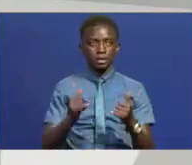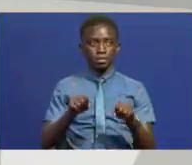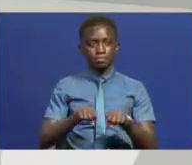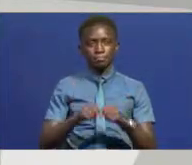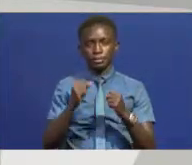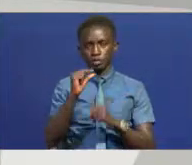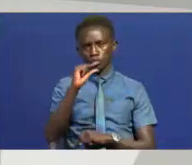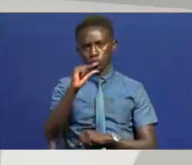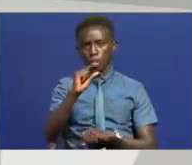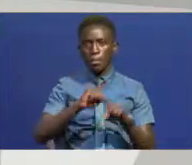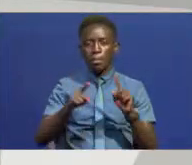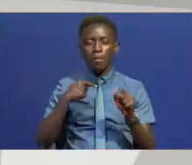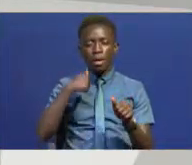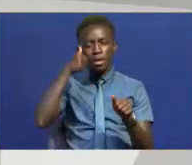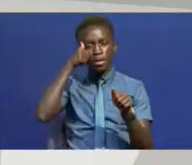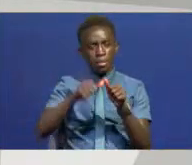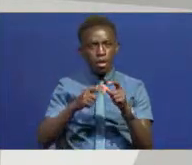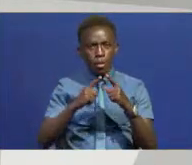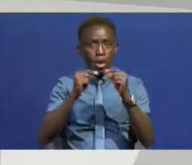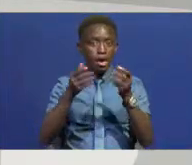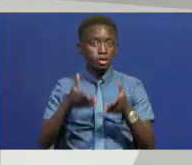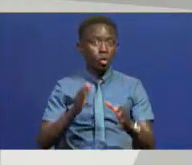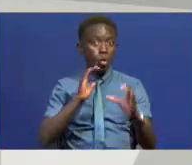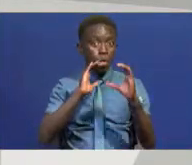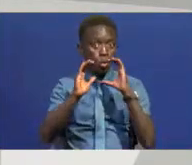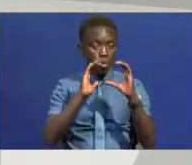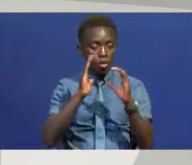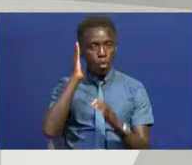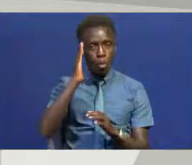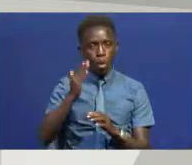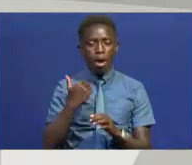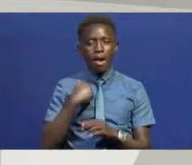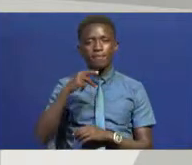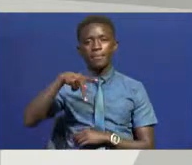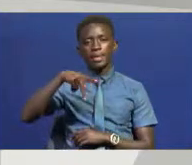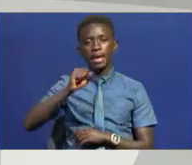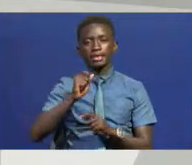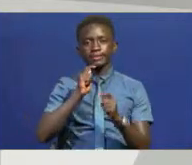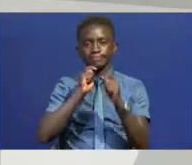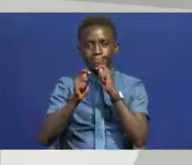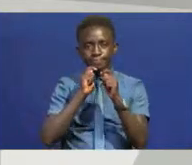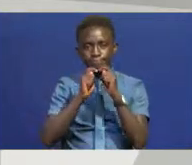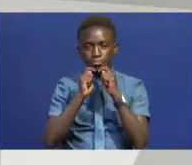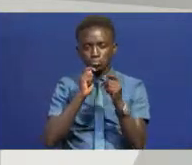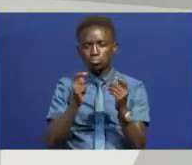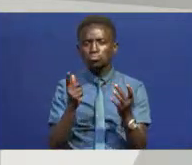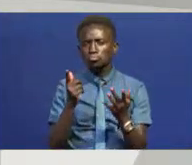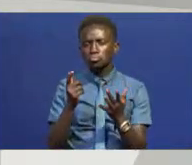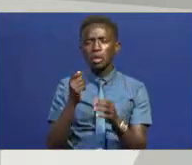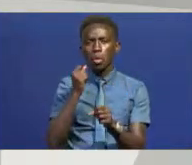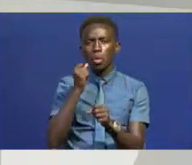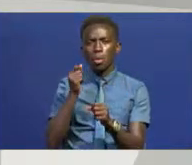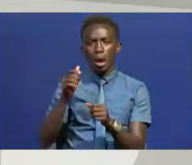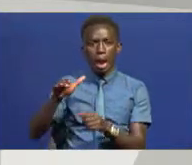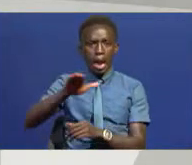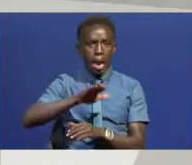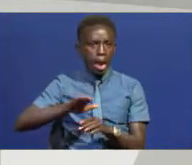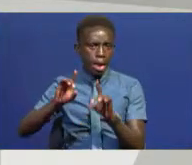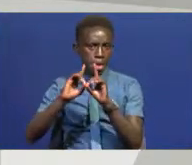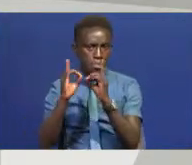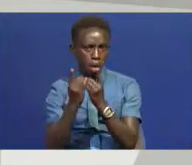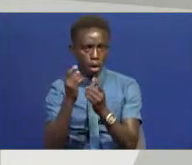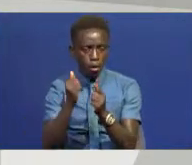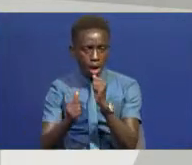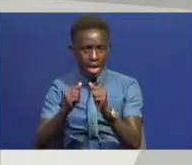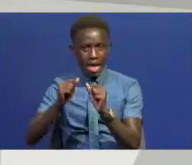but just to remind you that in our conversation tonight, we'll be engaging the Principal Secretary in the State Department for Mining, that is